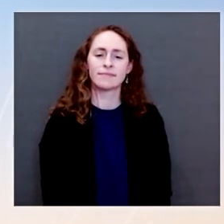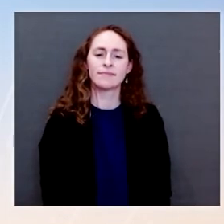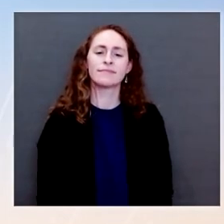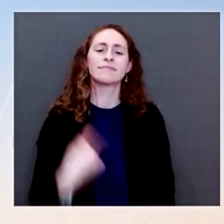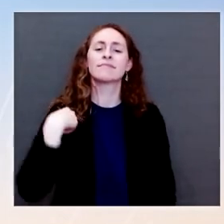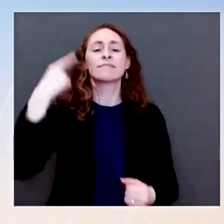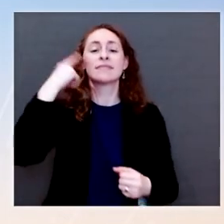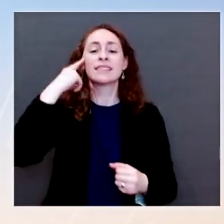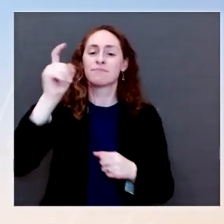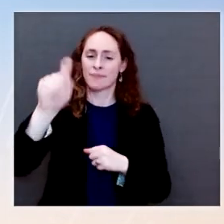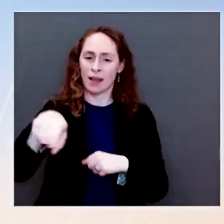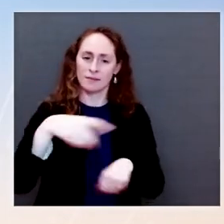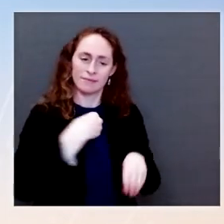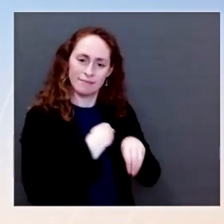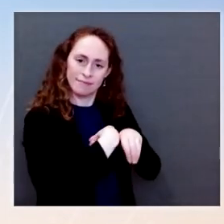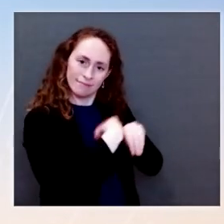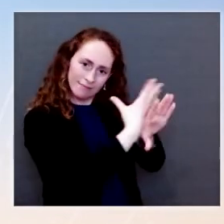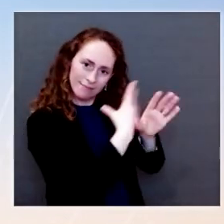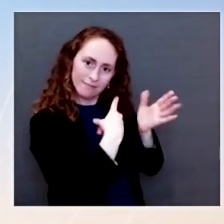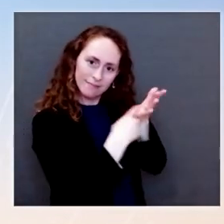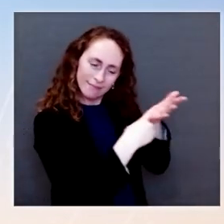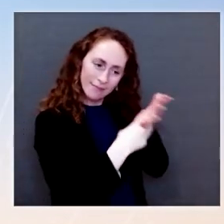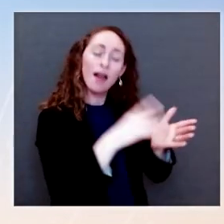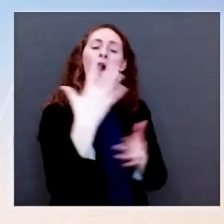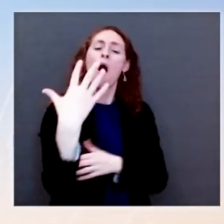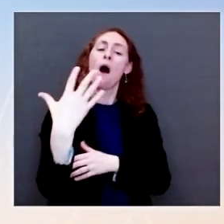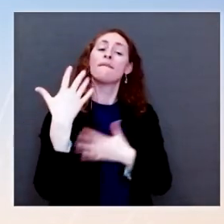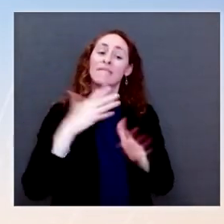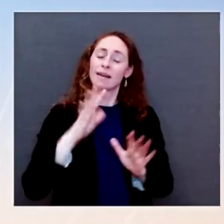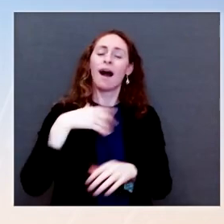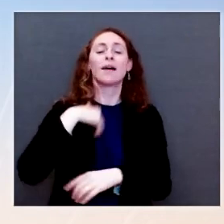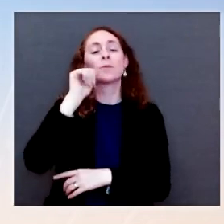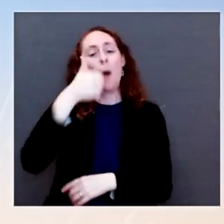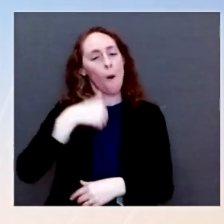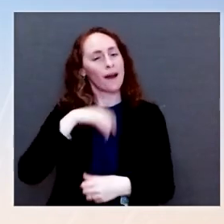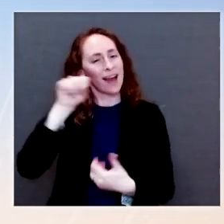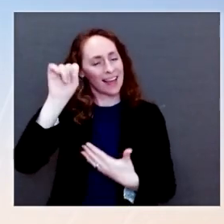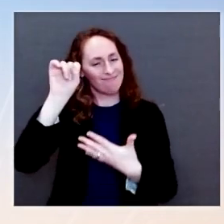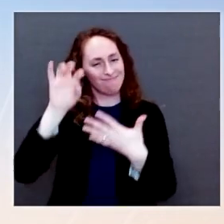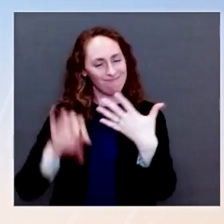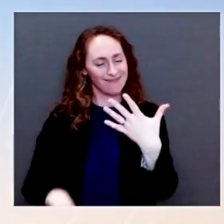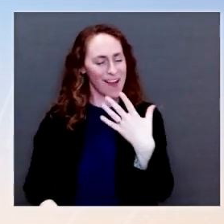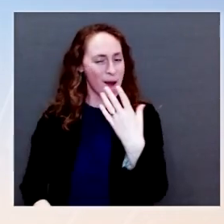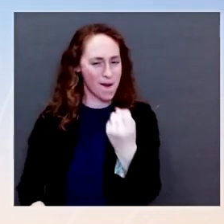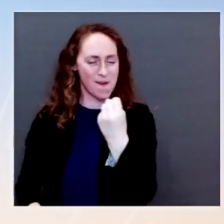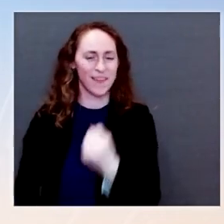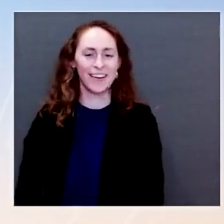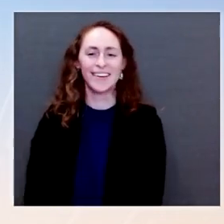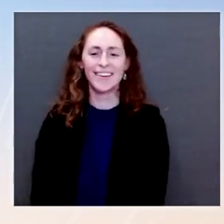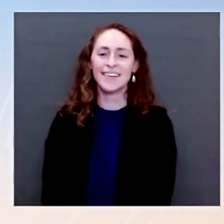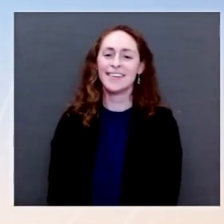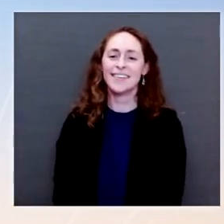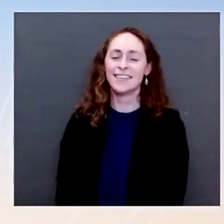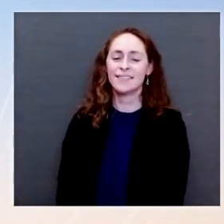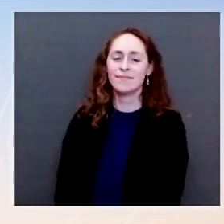on COVID, Dr. Fauci said yesterday the Africa travel bans are being evaluated on a daily basis, that it's